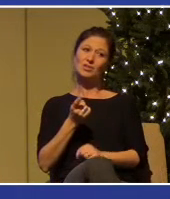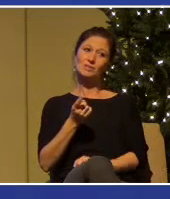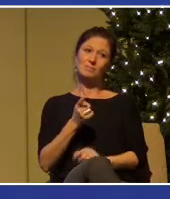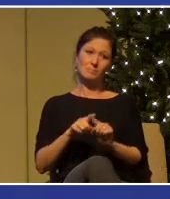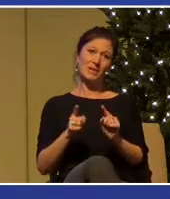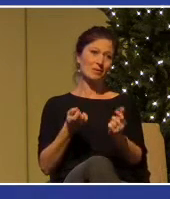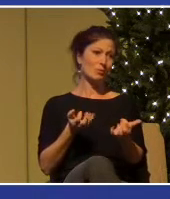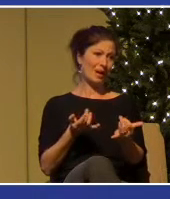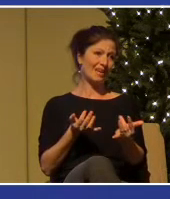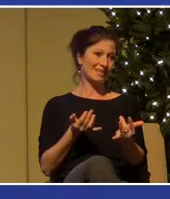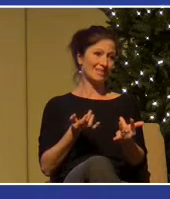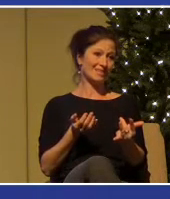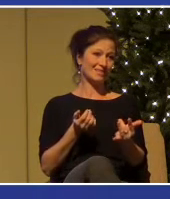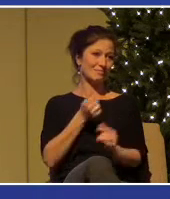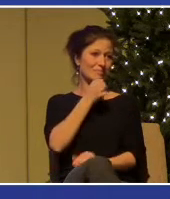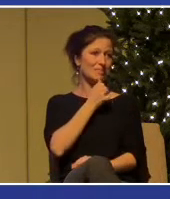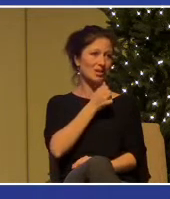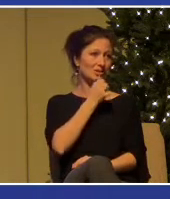with expectation.